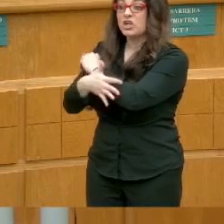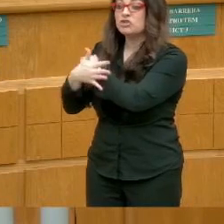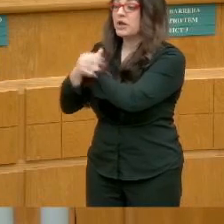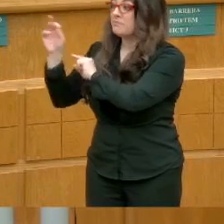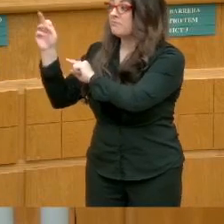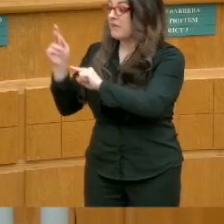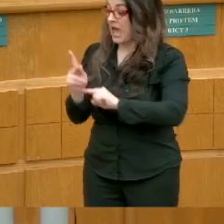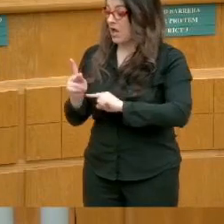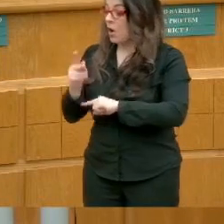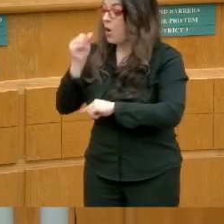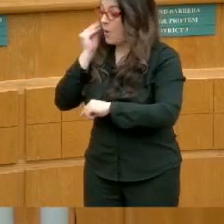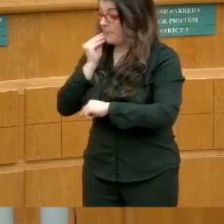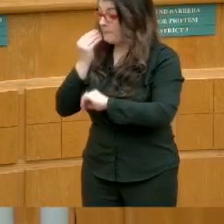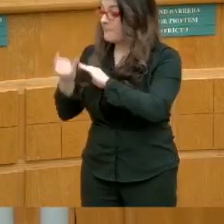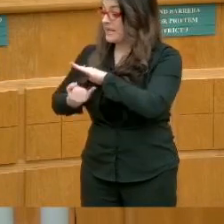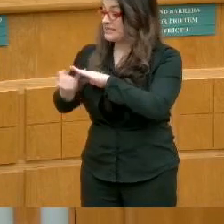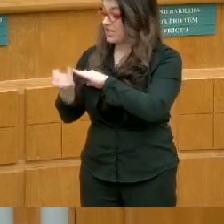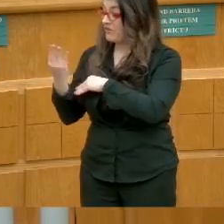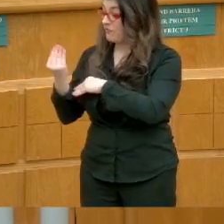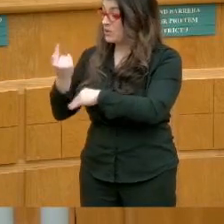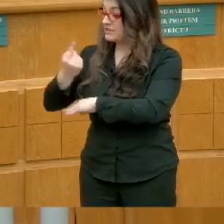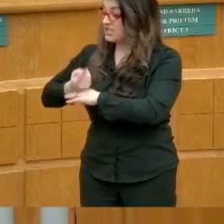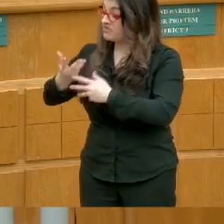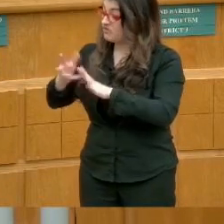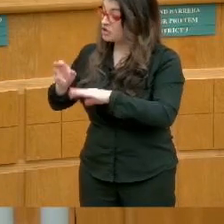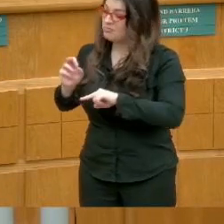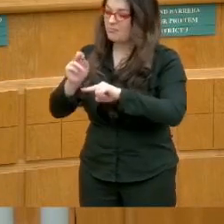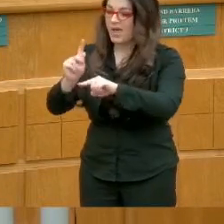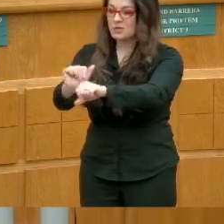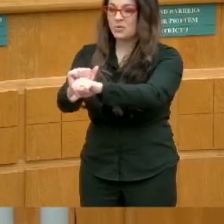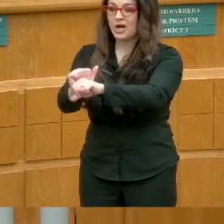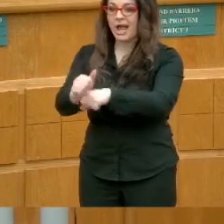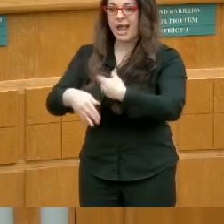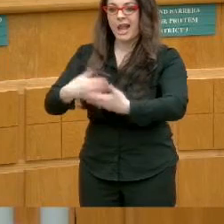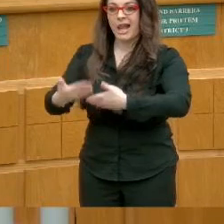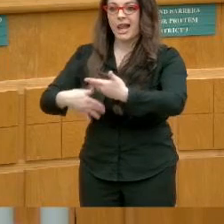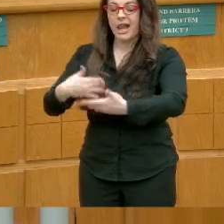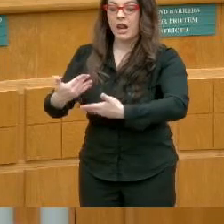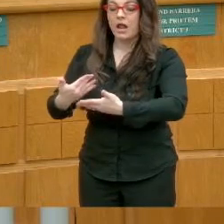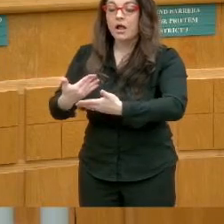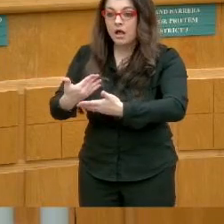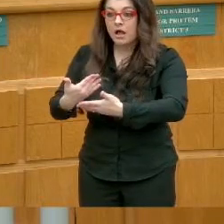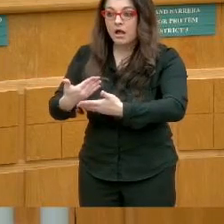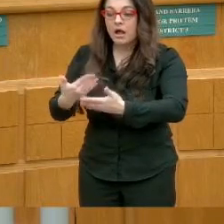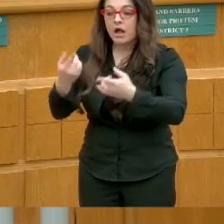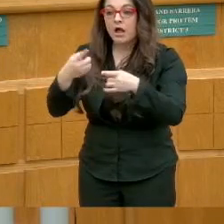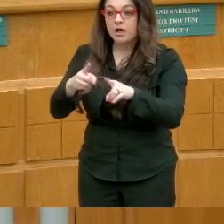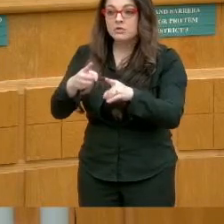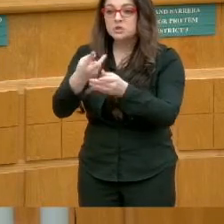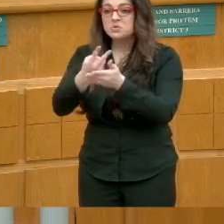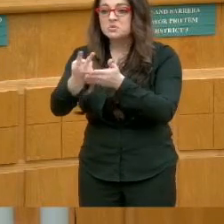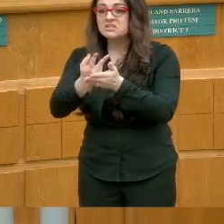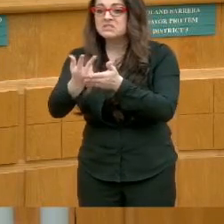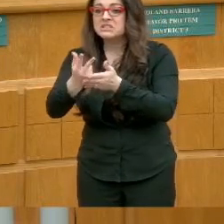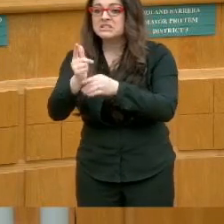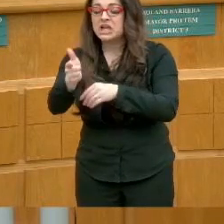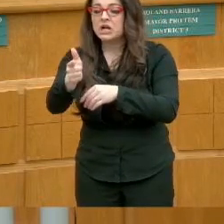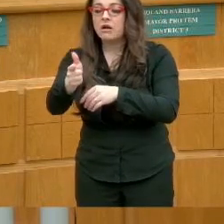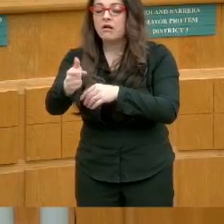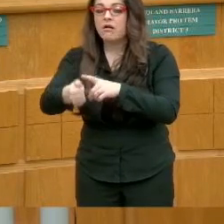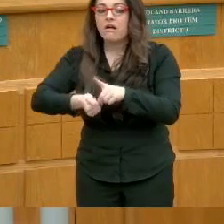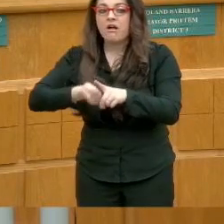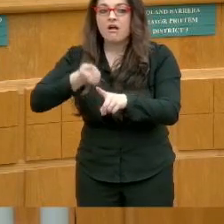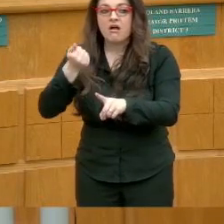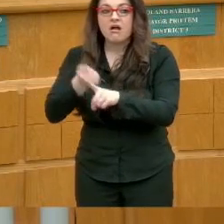the 14 days, they returned back to their facility to work. A few weeks later, they went to get tested, and they came